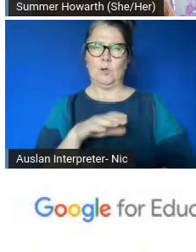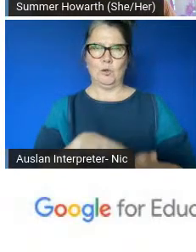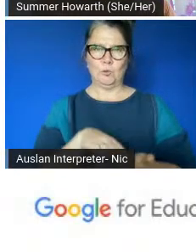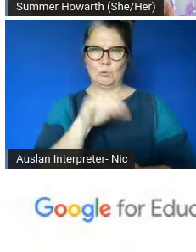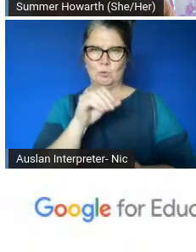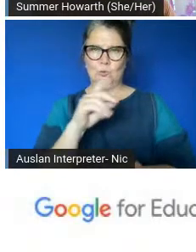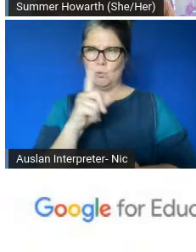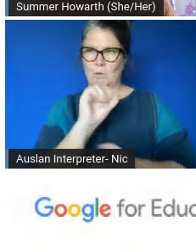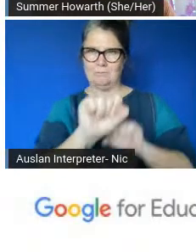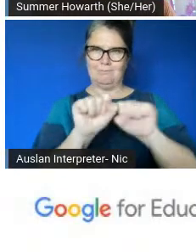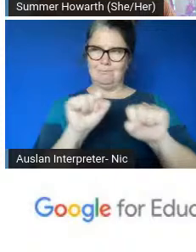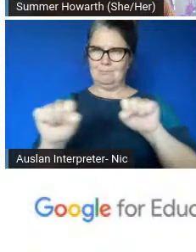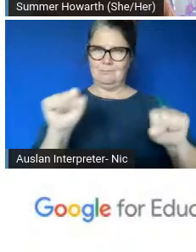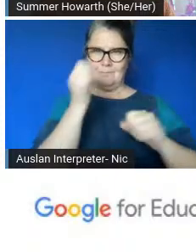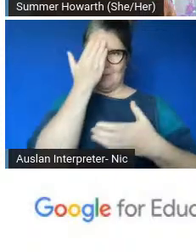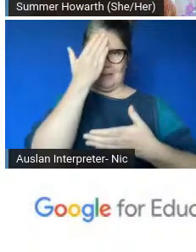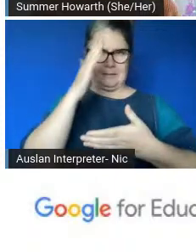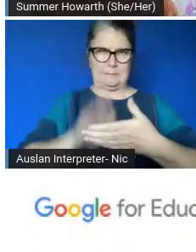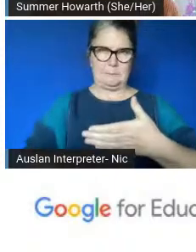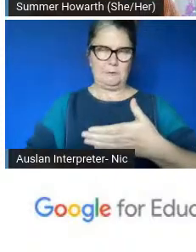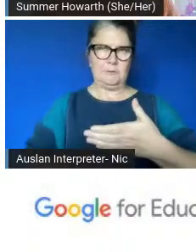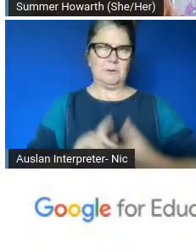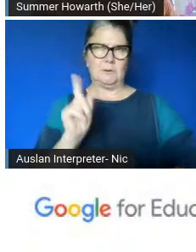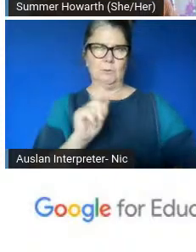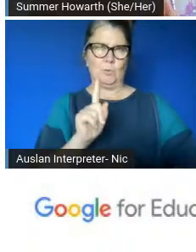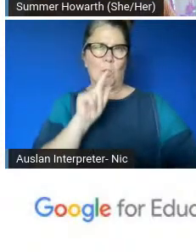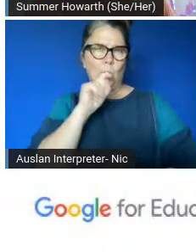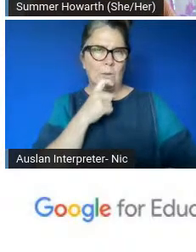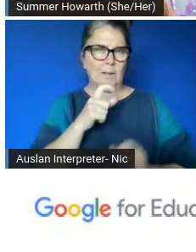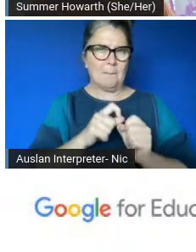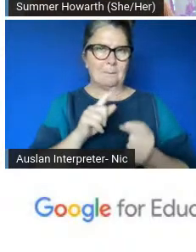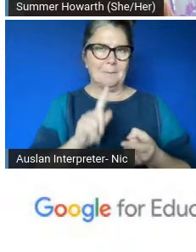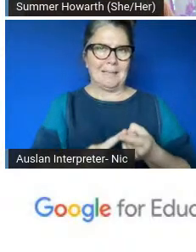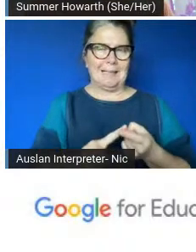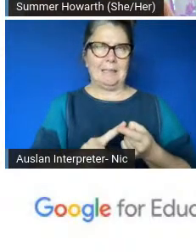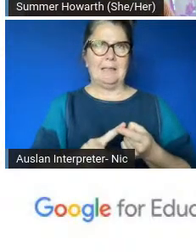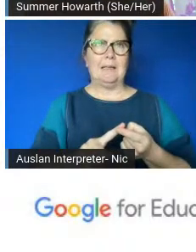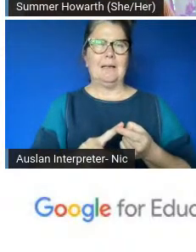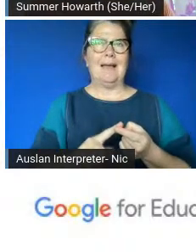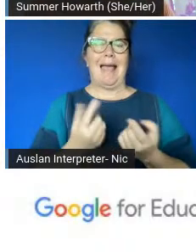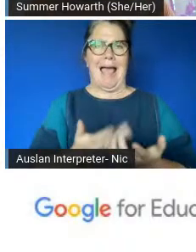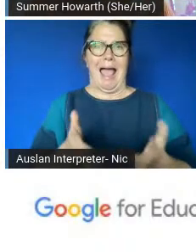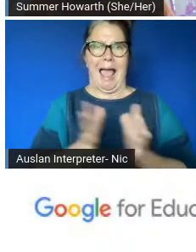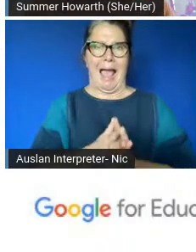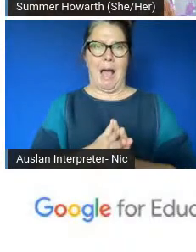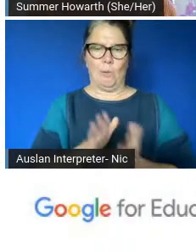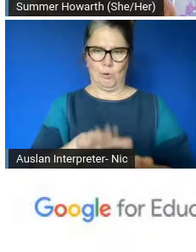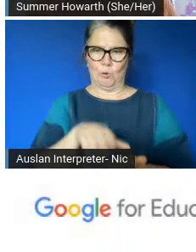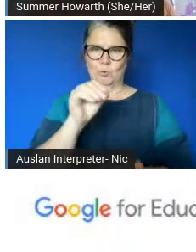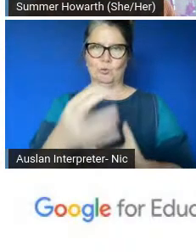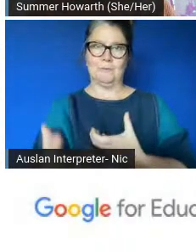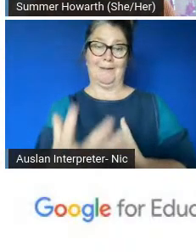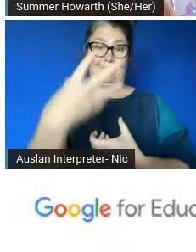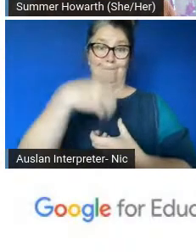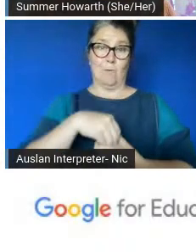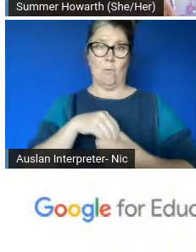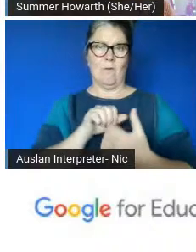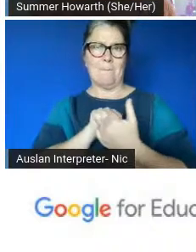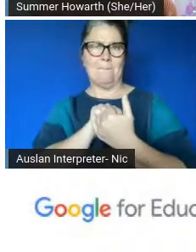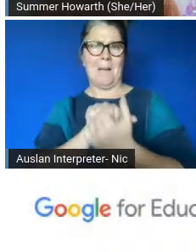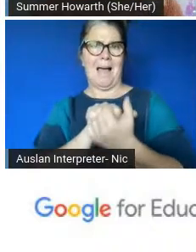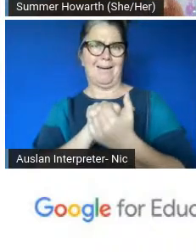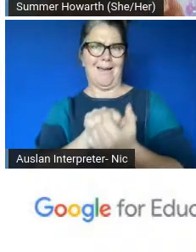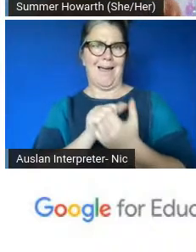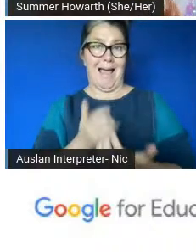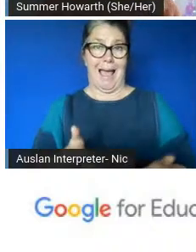have. And so we also think about what's their role as a partner in that experience. And this ladder is such a lovely way to